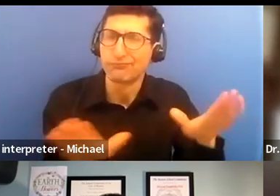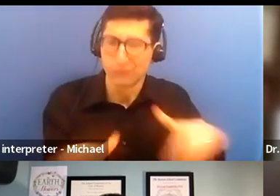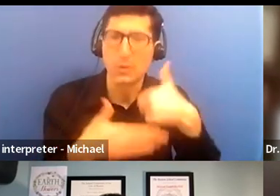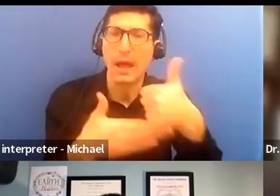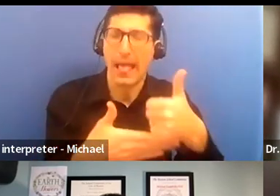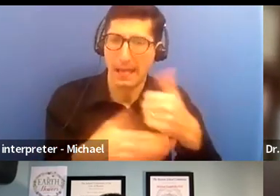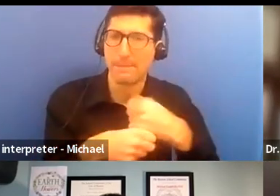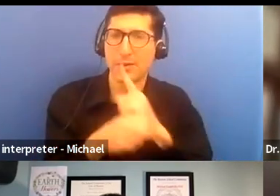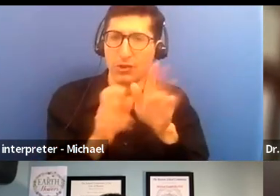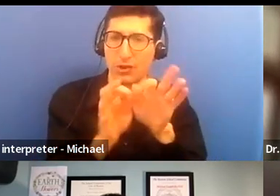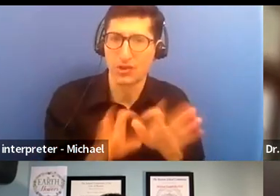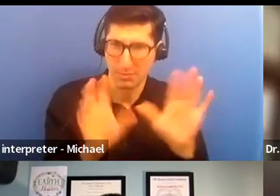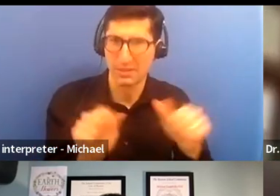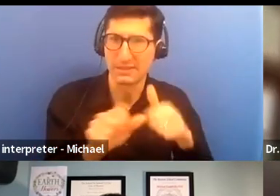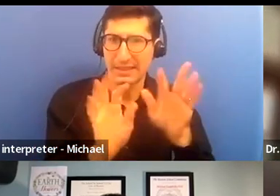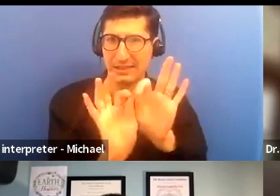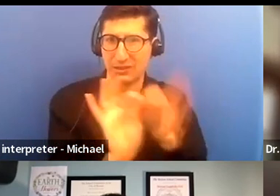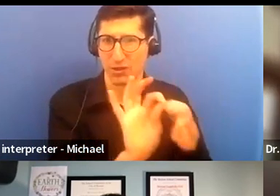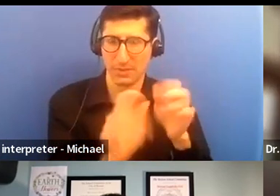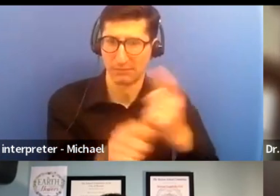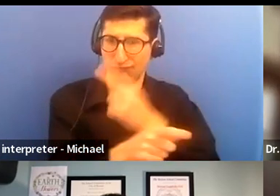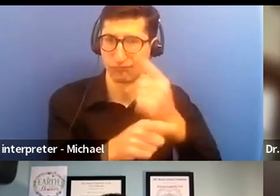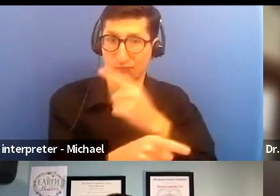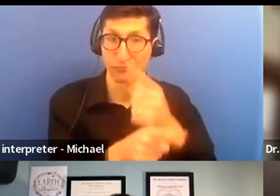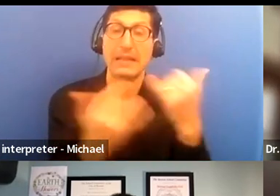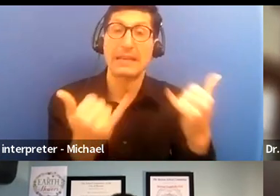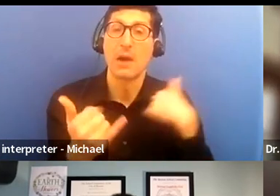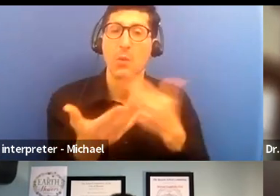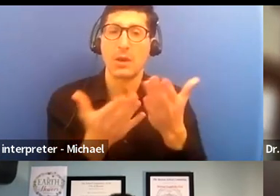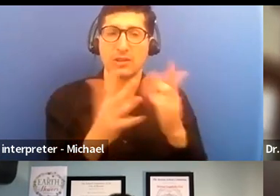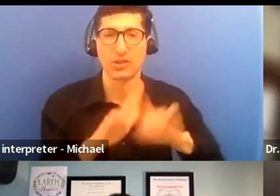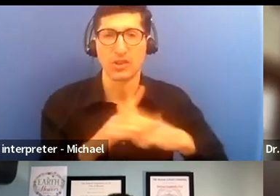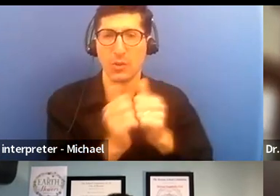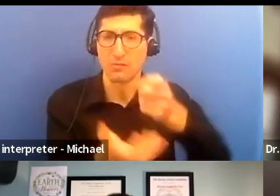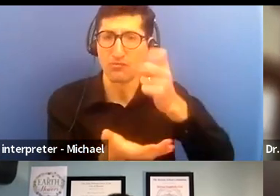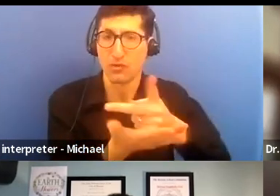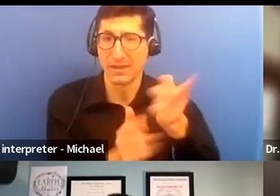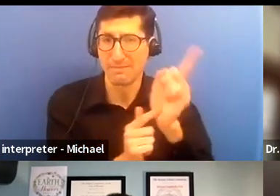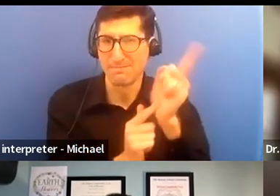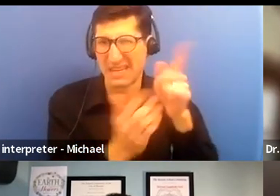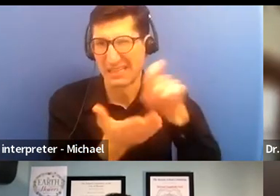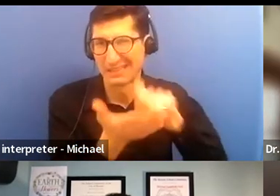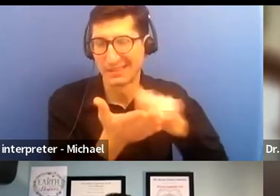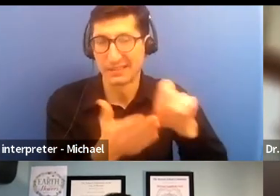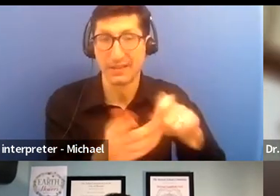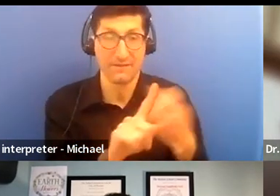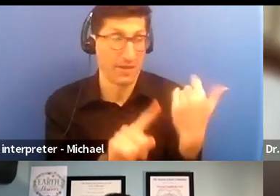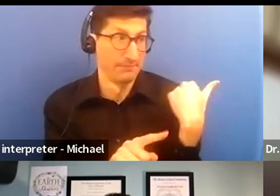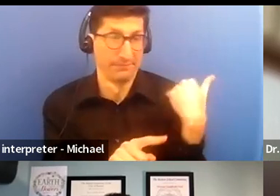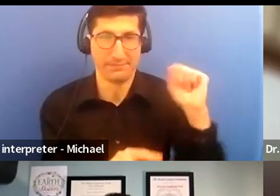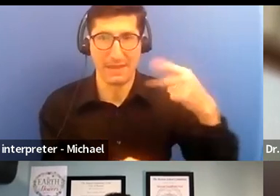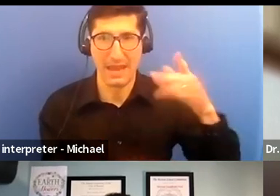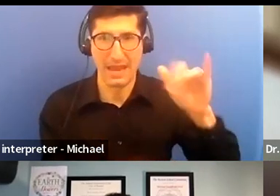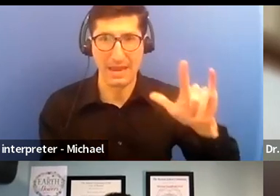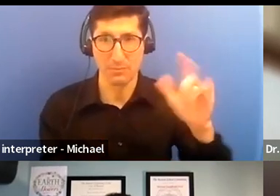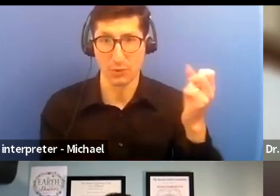Okay, now we will move to the approval of minutes. I will entertain a motion to approve the minutes of April 12,